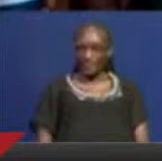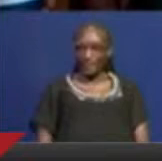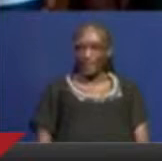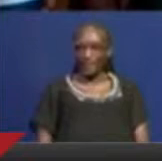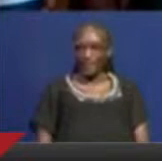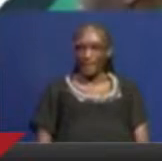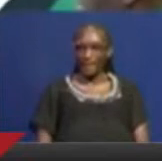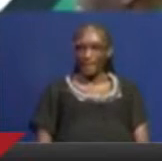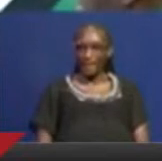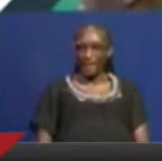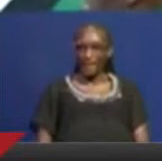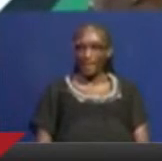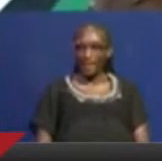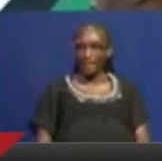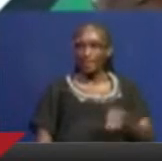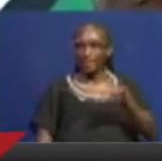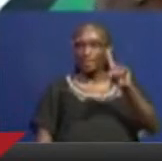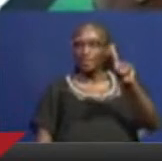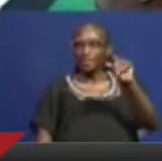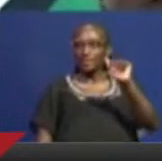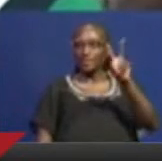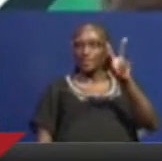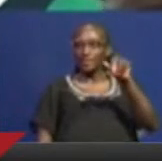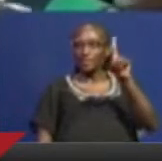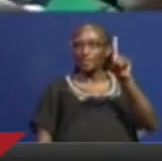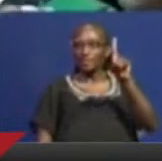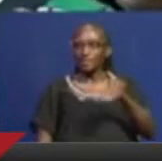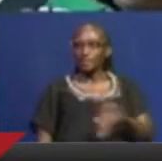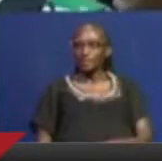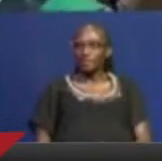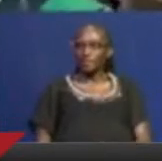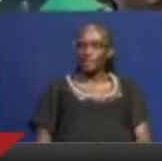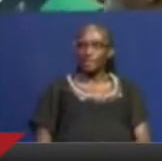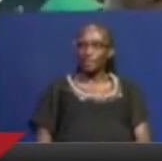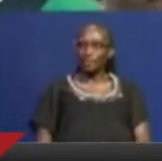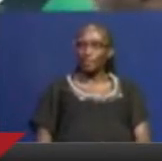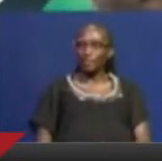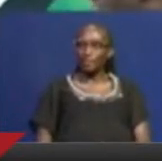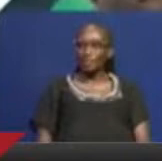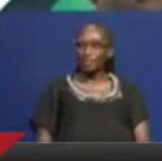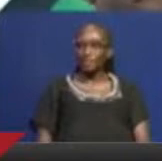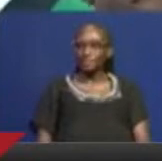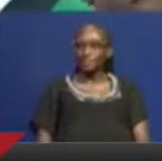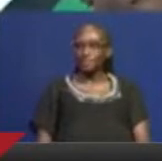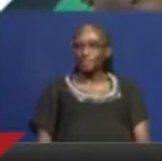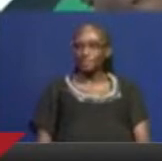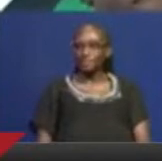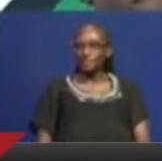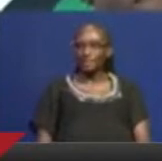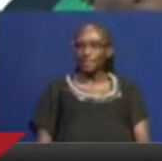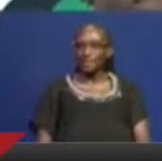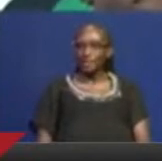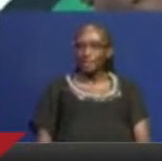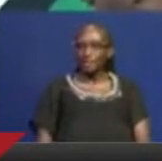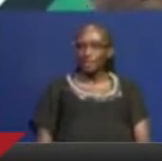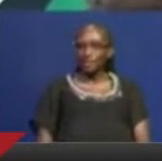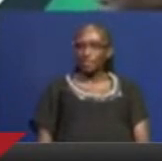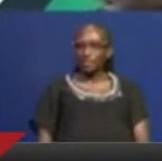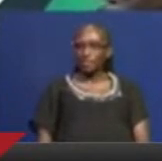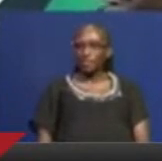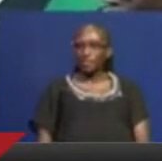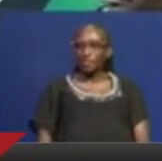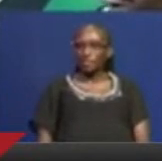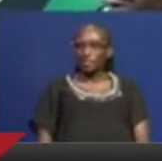Marakwet East, David Kangogo Bowen. Thank you. Marakwet West, Timothy